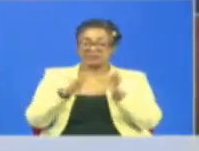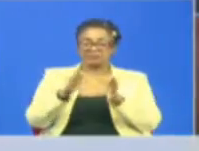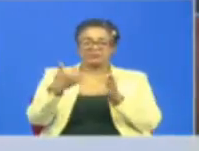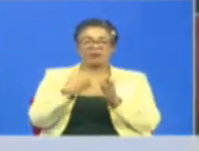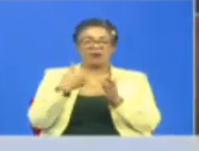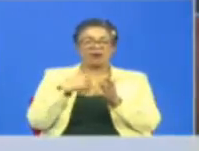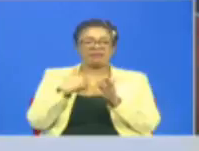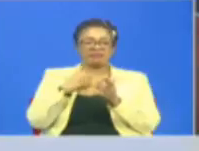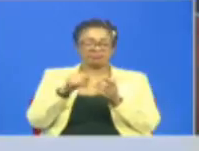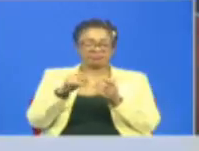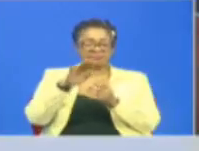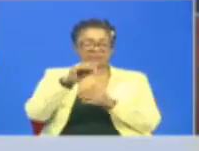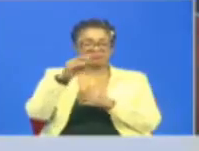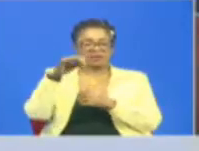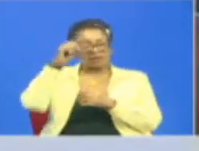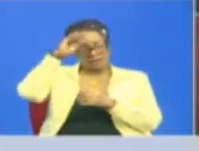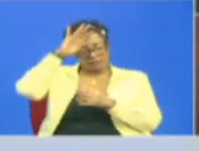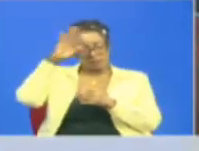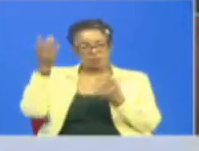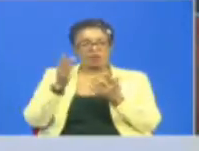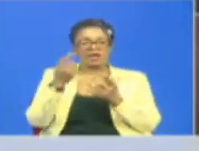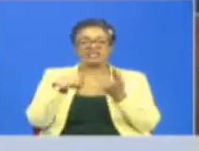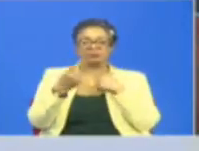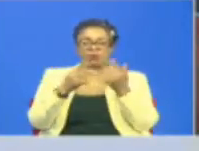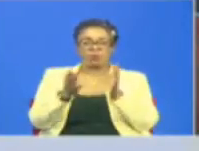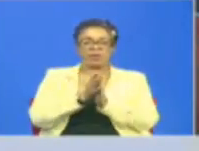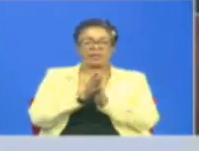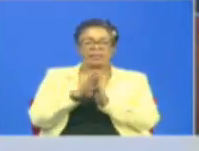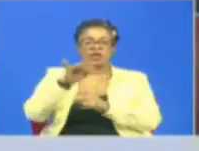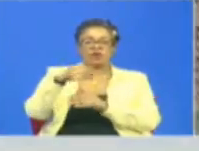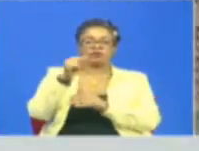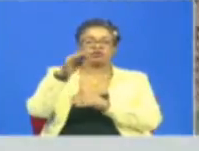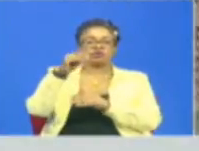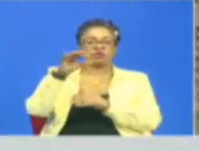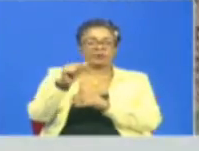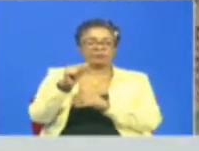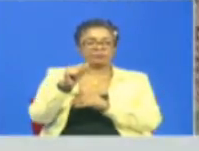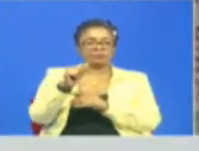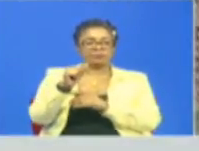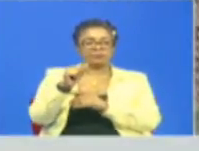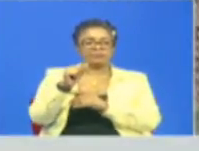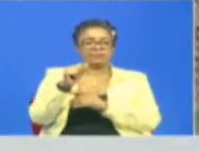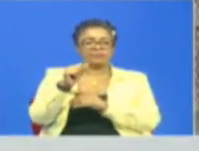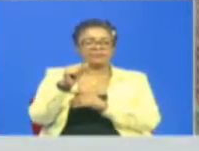in Kiambu County, where he spoke to our reporter Joshua Makori.